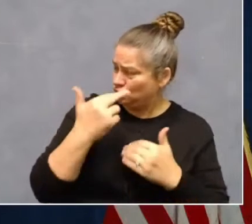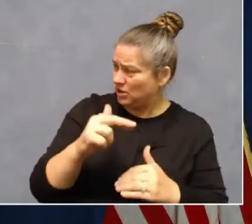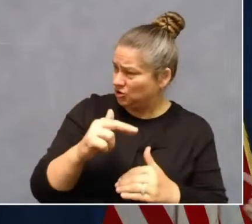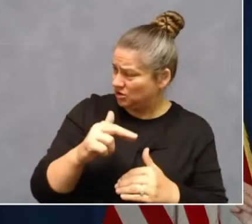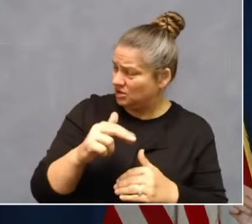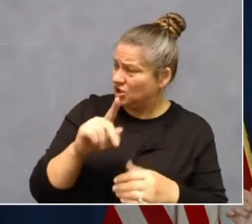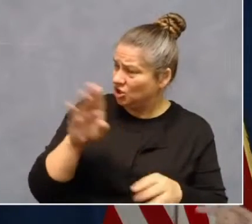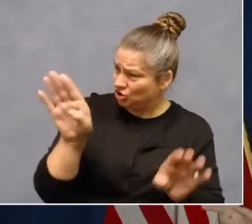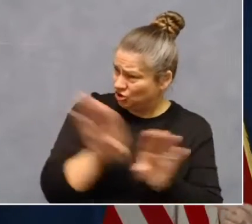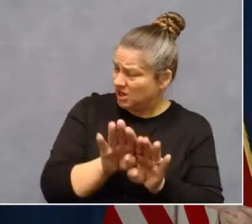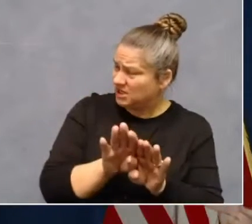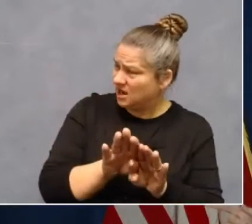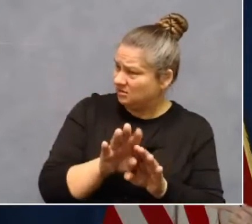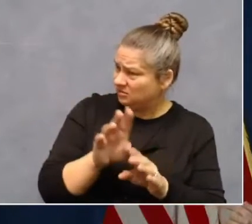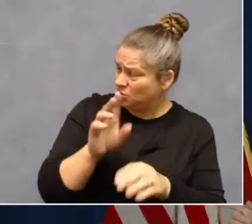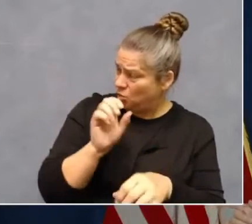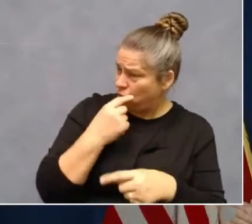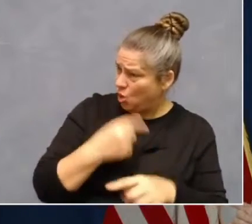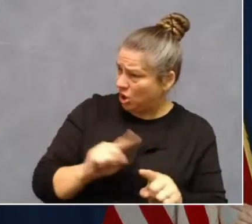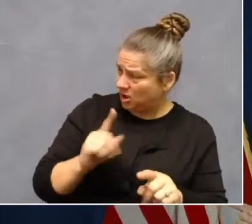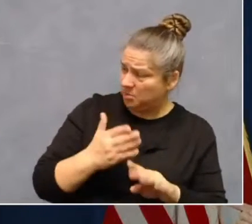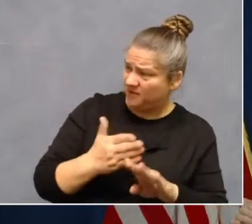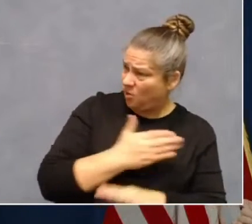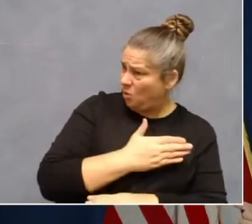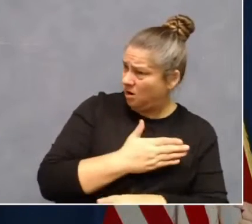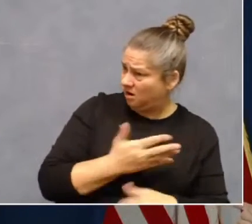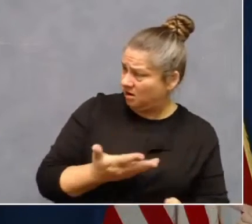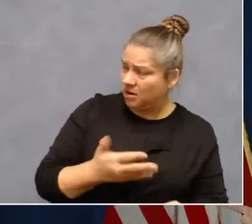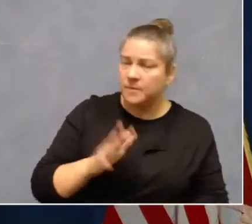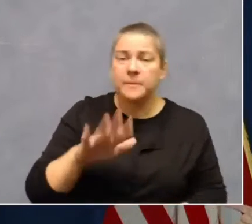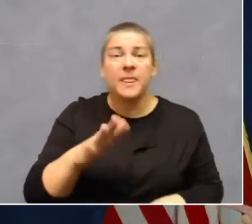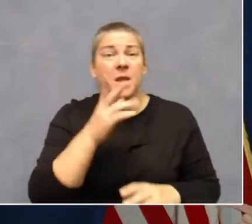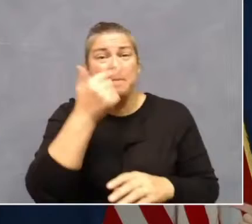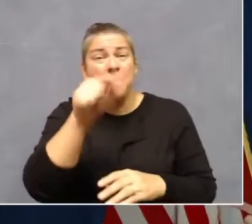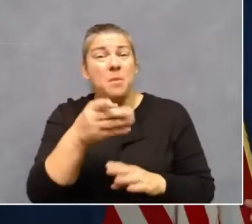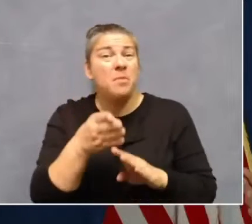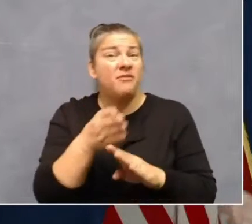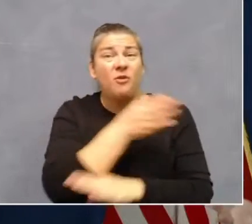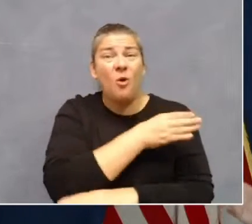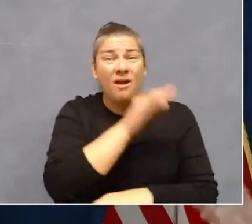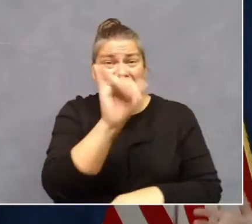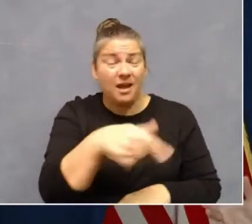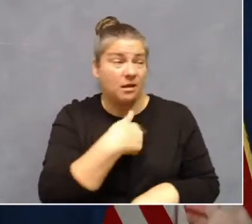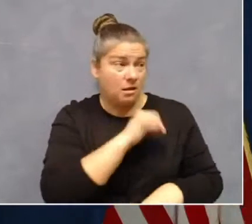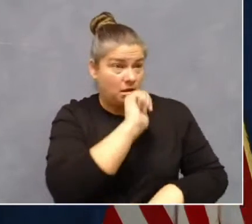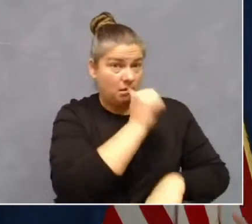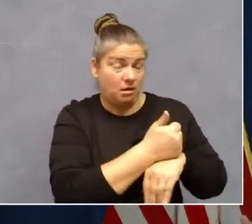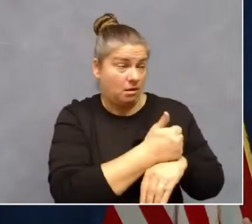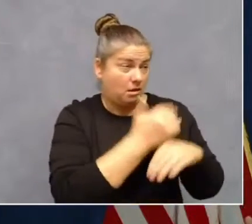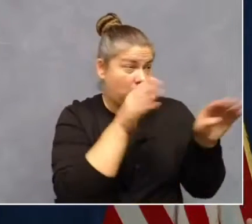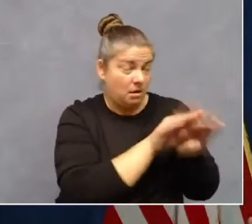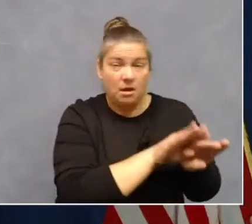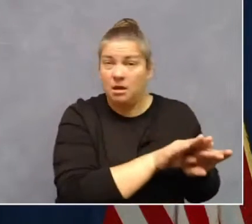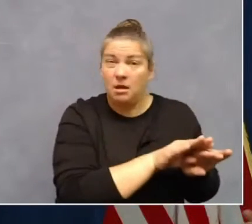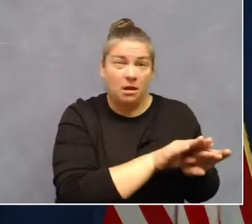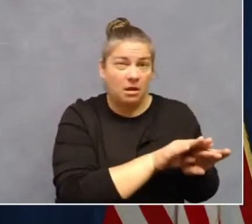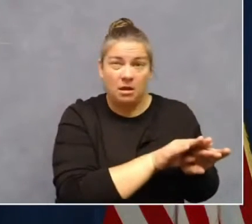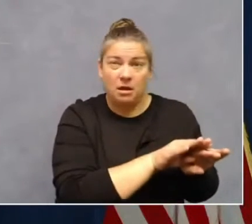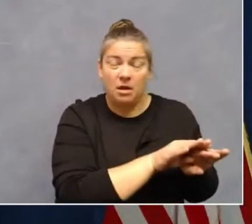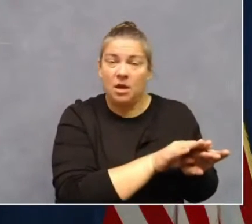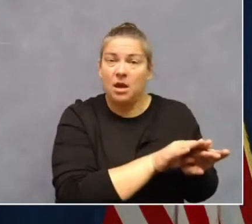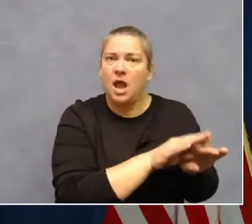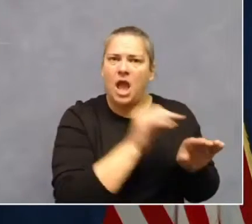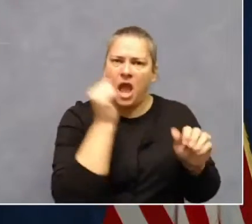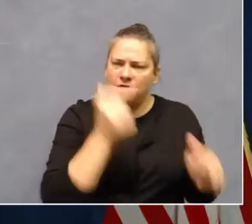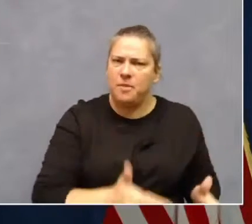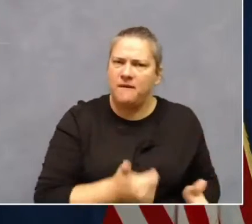months? Let's remember the early months. It wasn't just what we put in place. It's that just about everybody followed them. It's that people